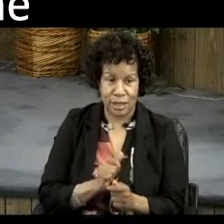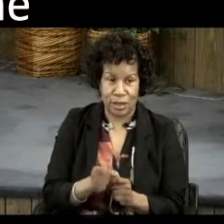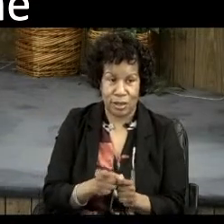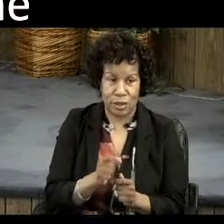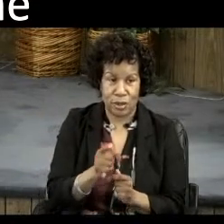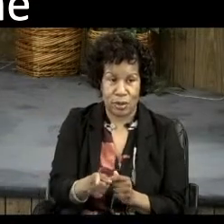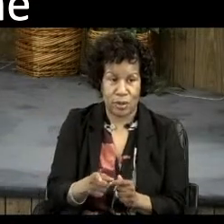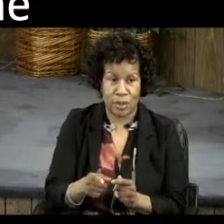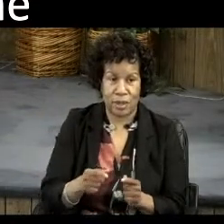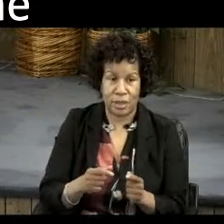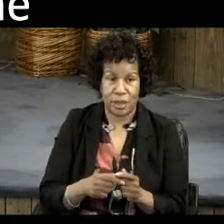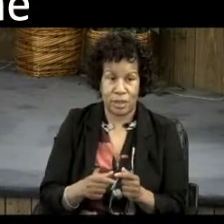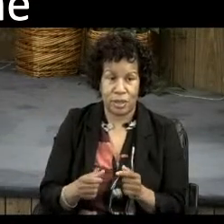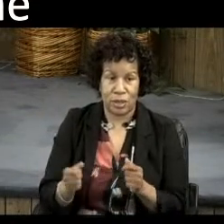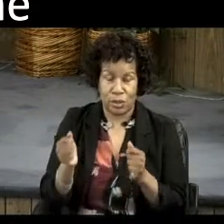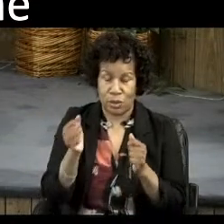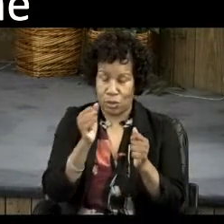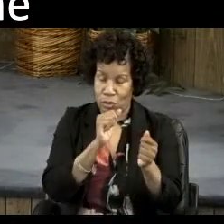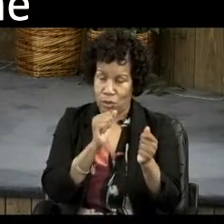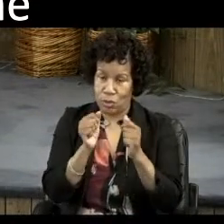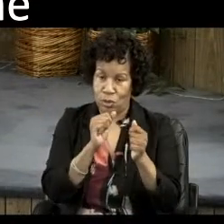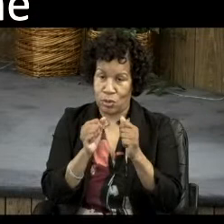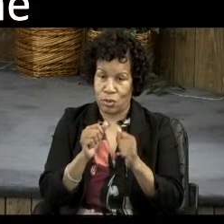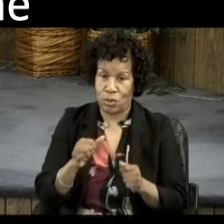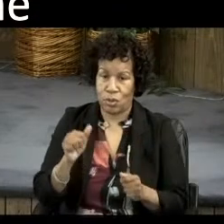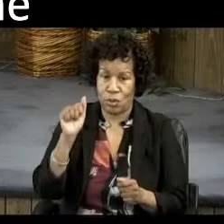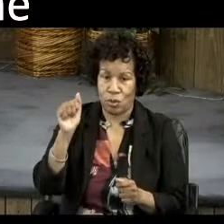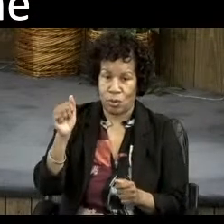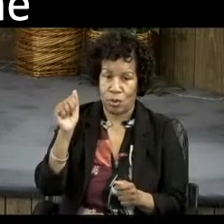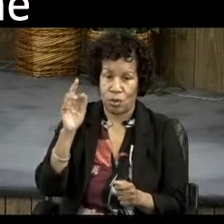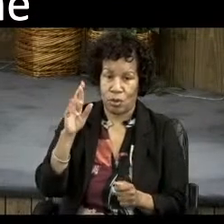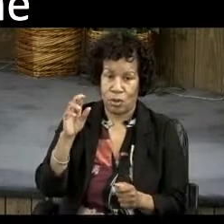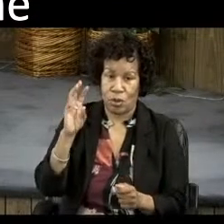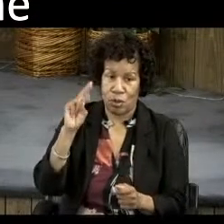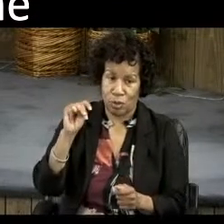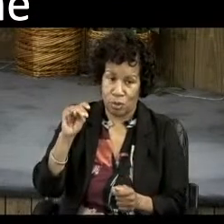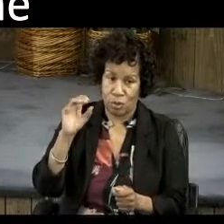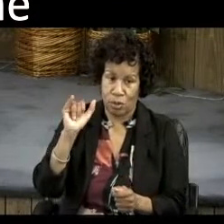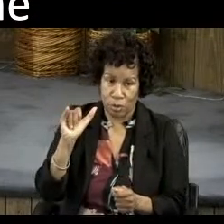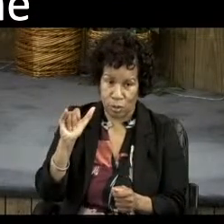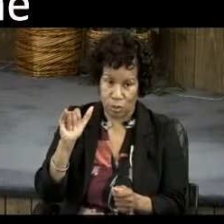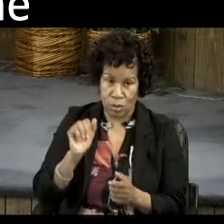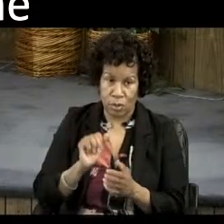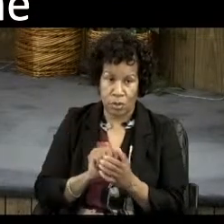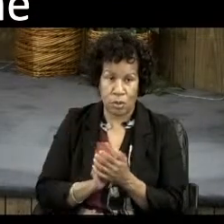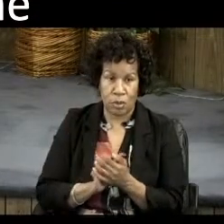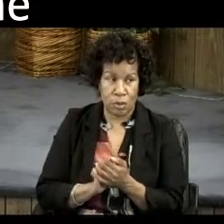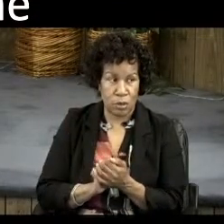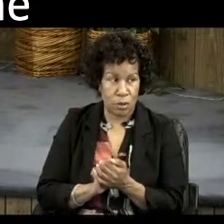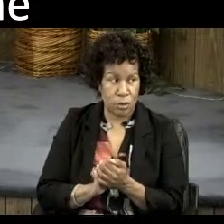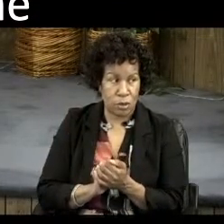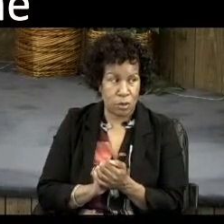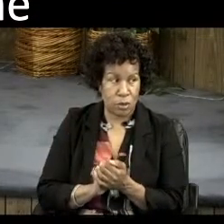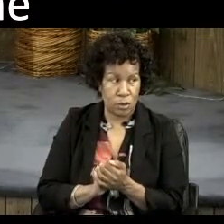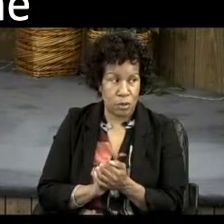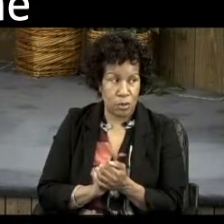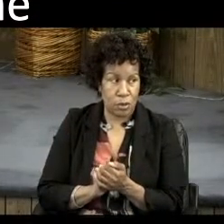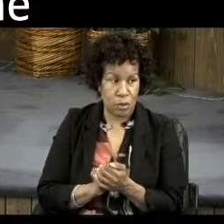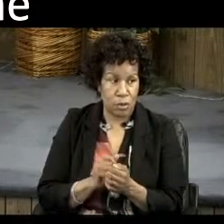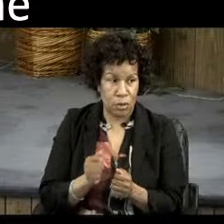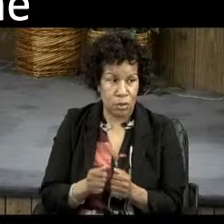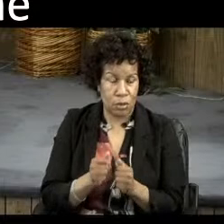the army. See, his father said, run to give your brothers this food. And David got there and jumped out of his carriage